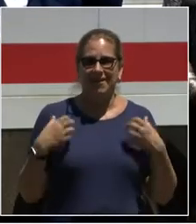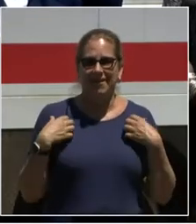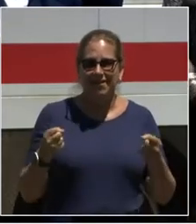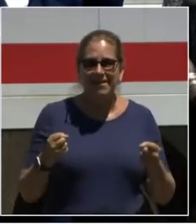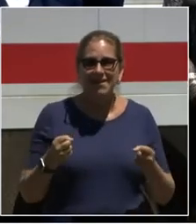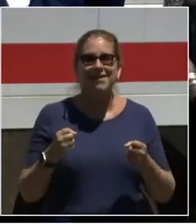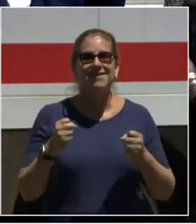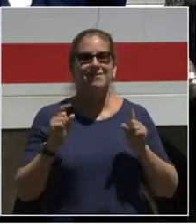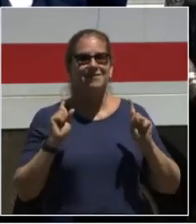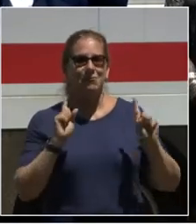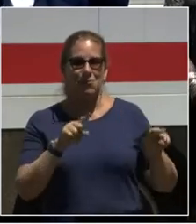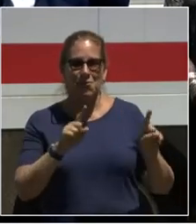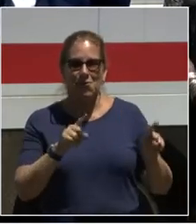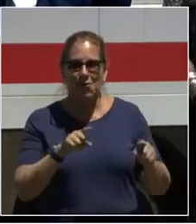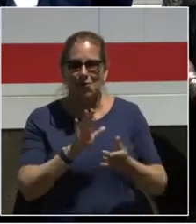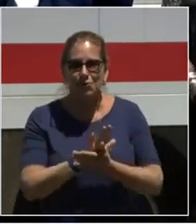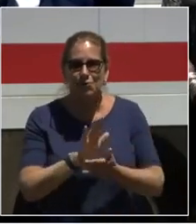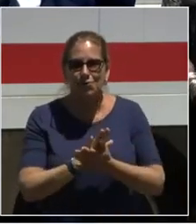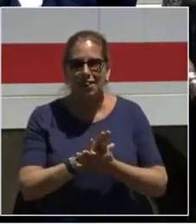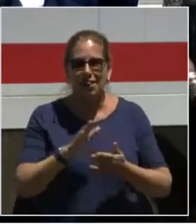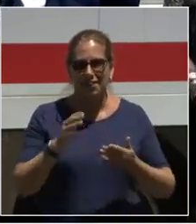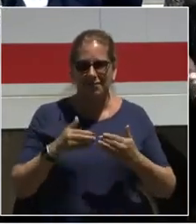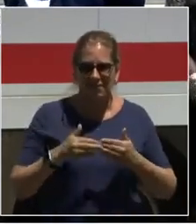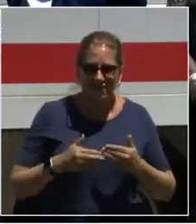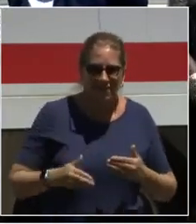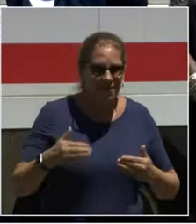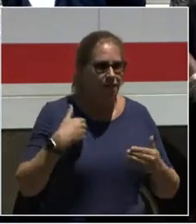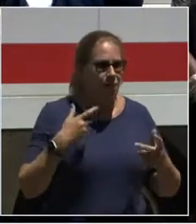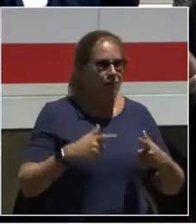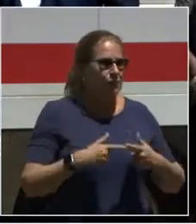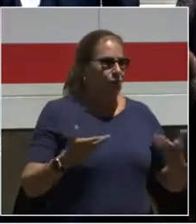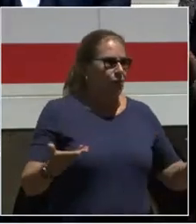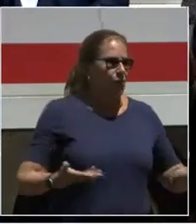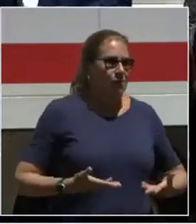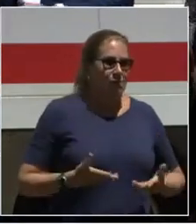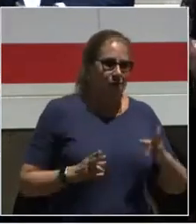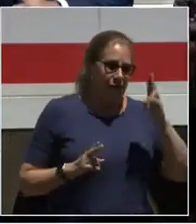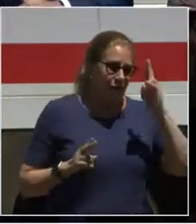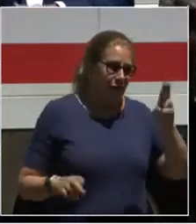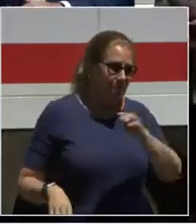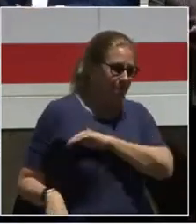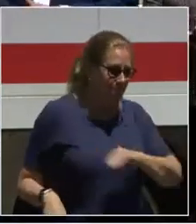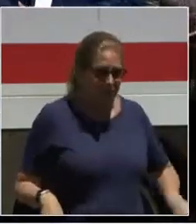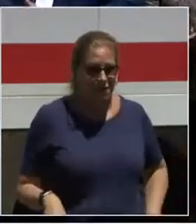I would now like to welcome the Honorable Mayor Muriel Bowser to the podium. Thank you.